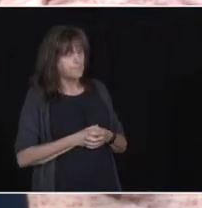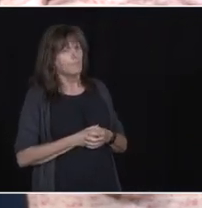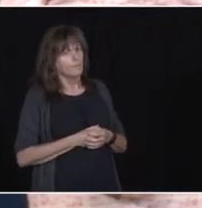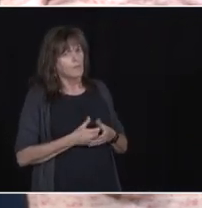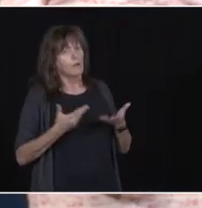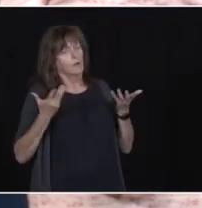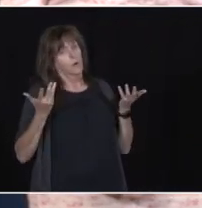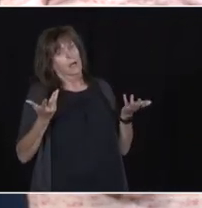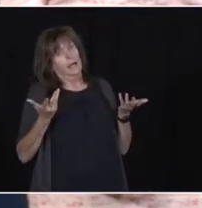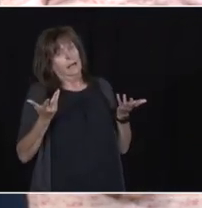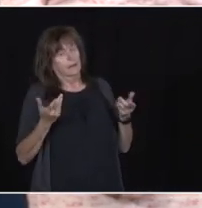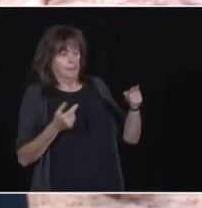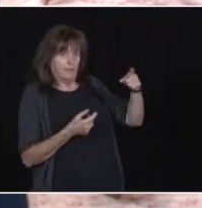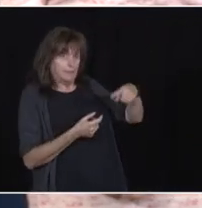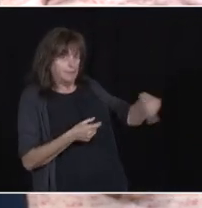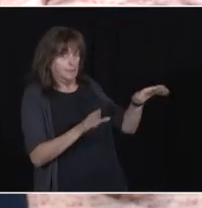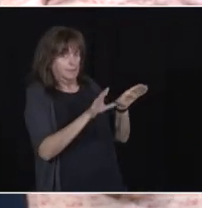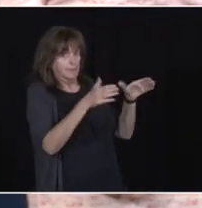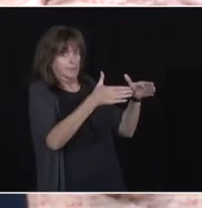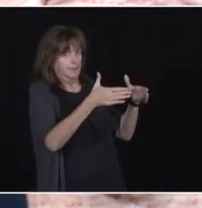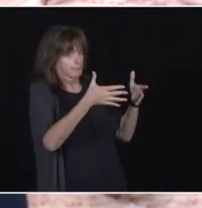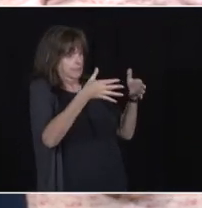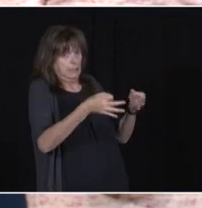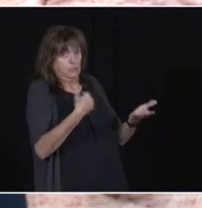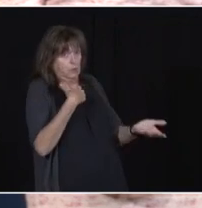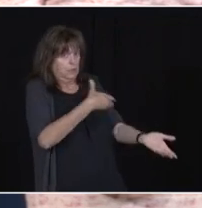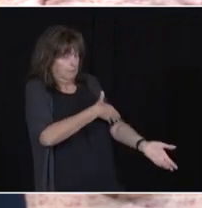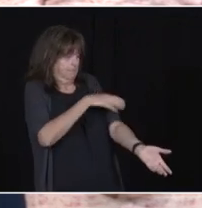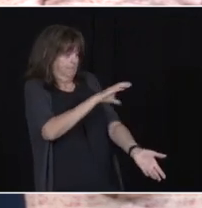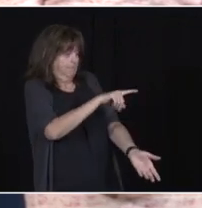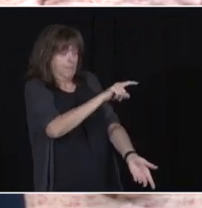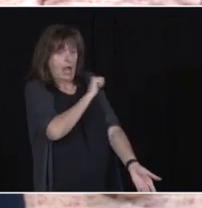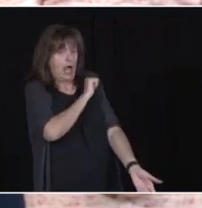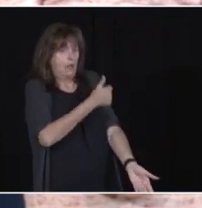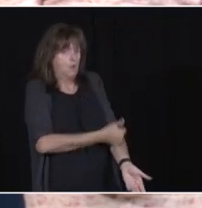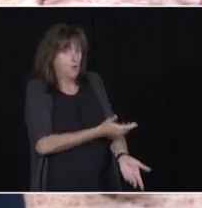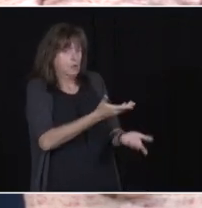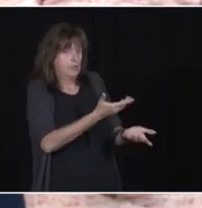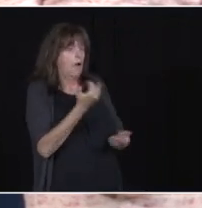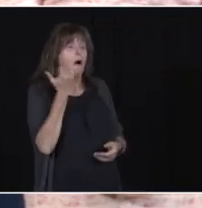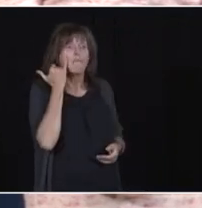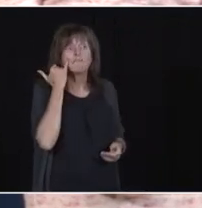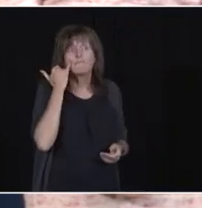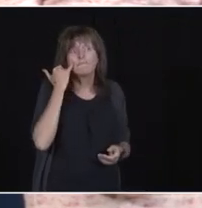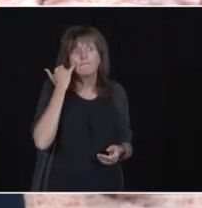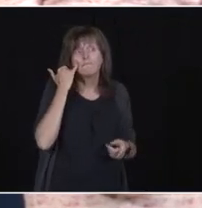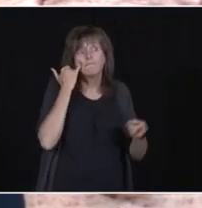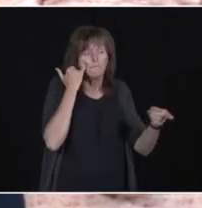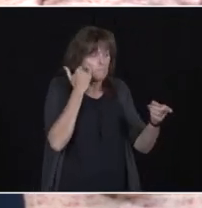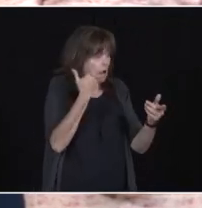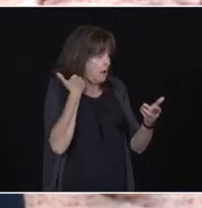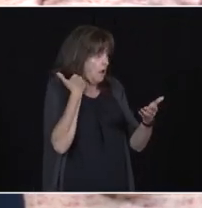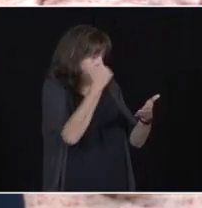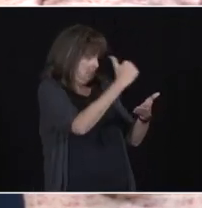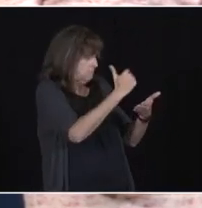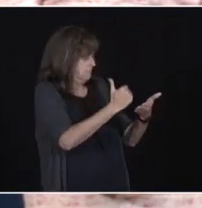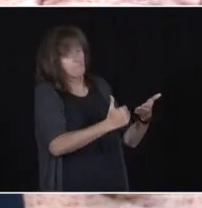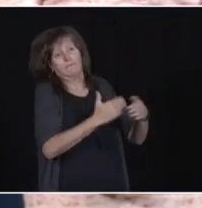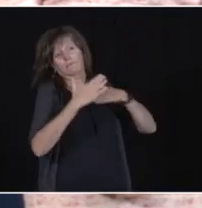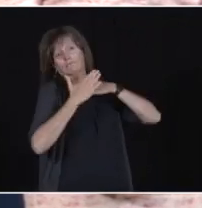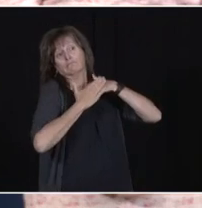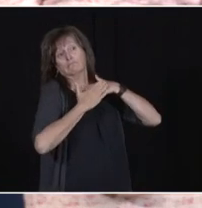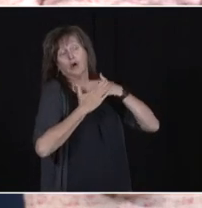rein to summon anyone to make recommendations, not make recommendations. But I want to get down to the bottom of this. I really